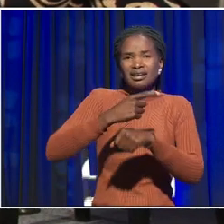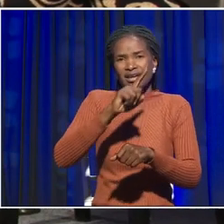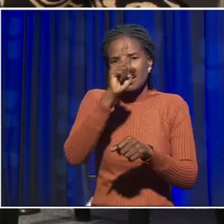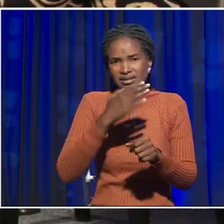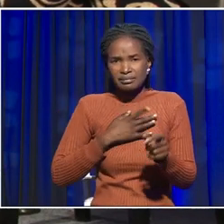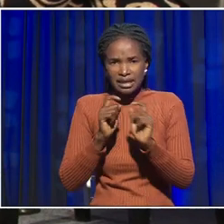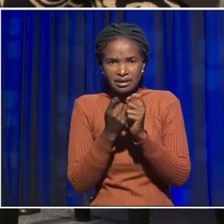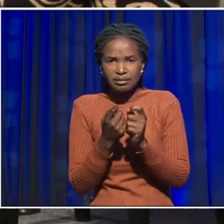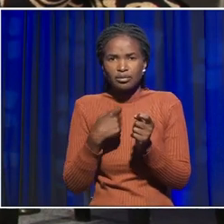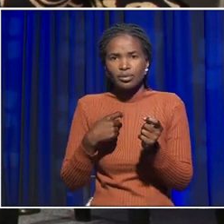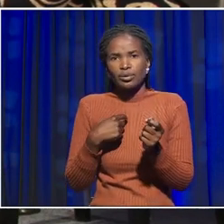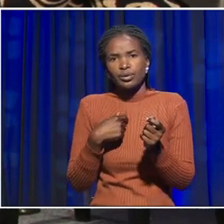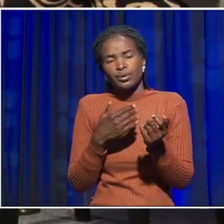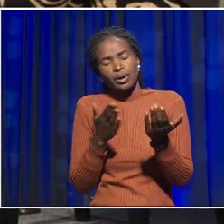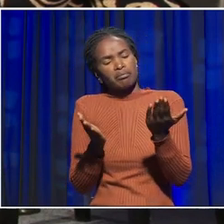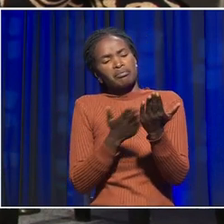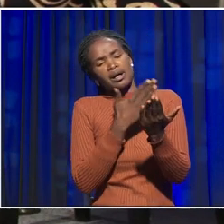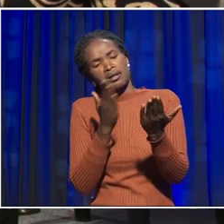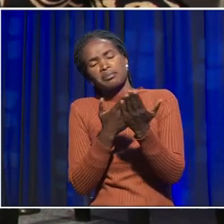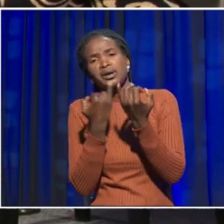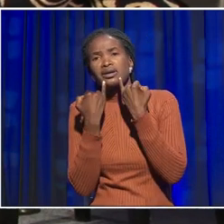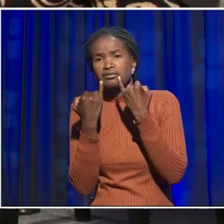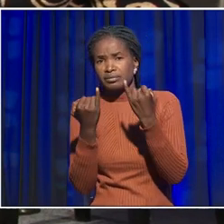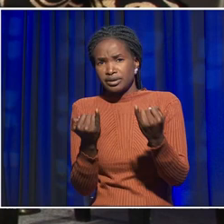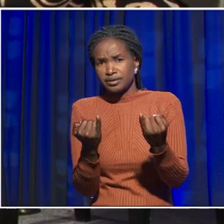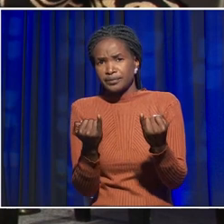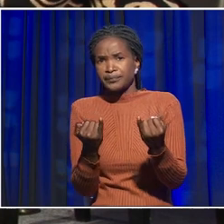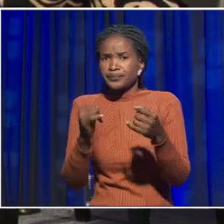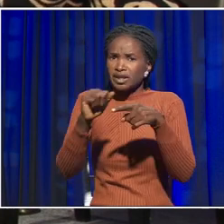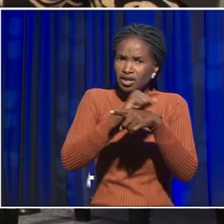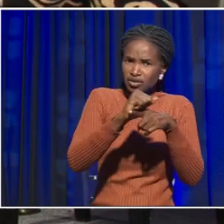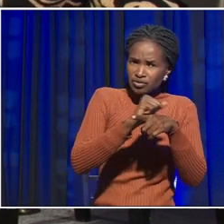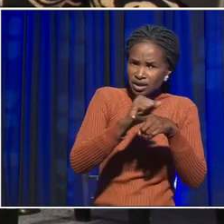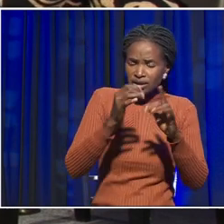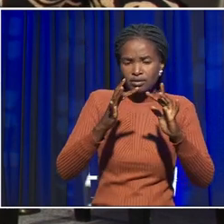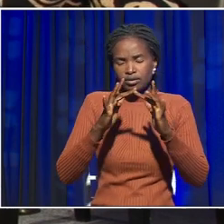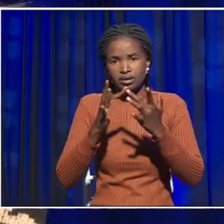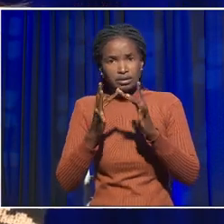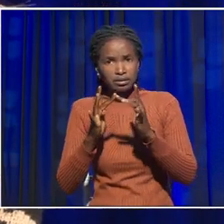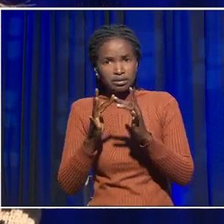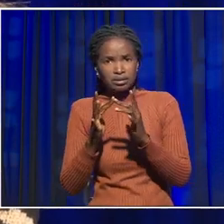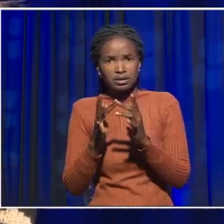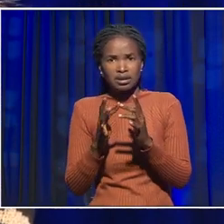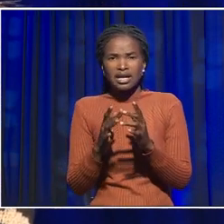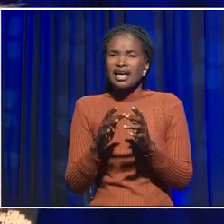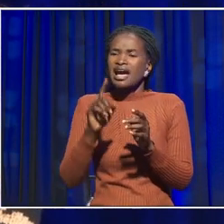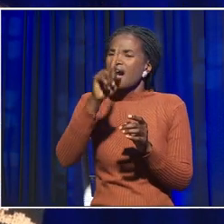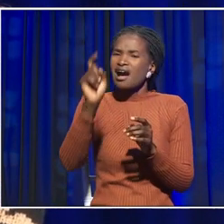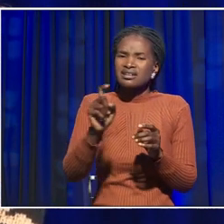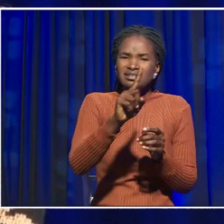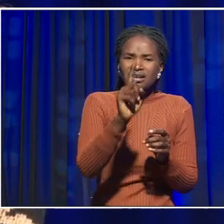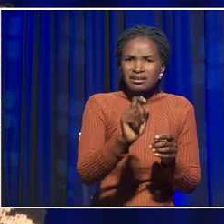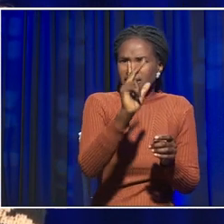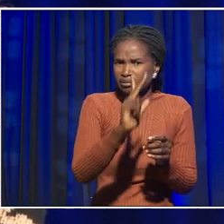were going through one of these decks of training on digital, so what is your